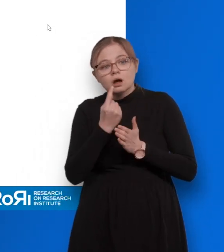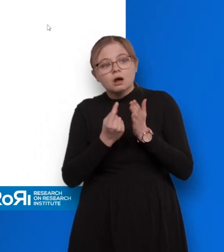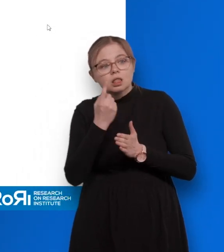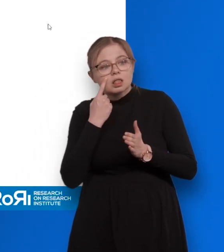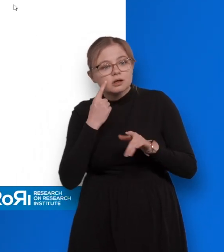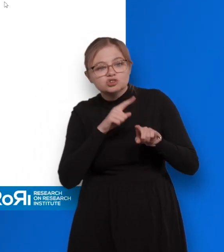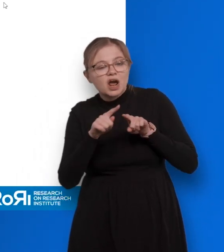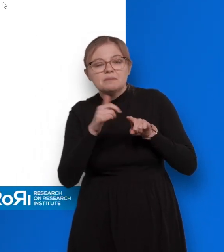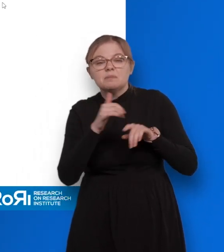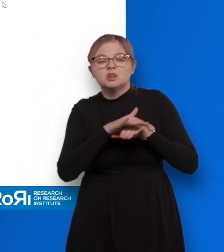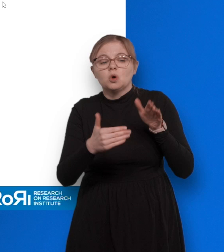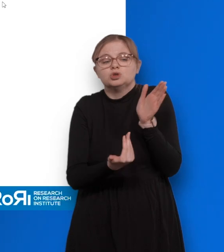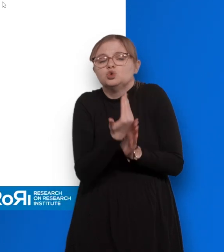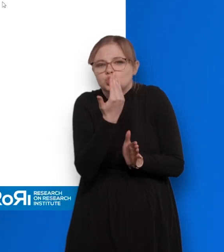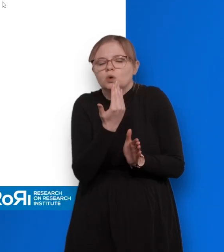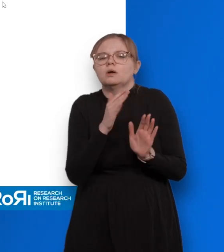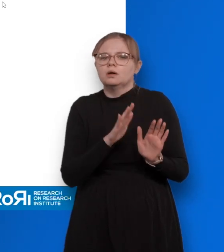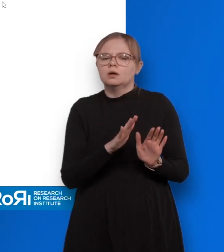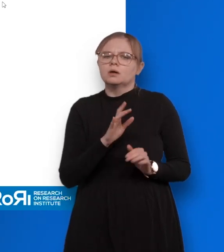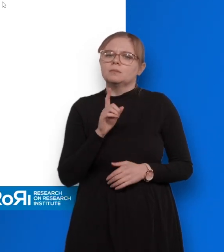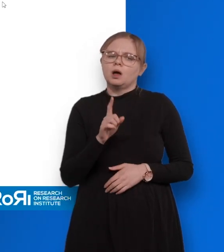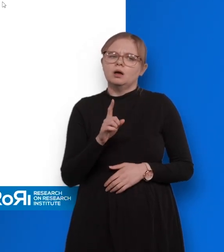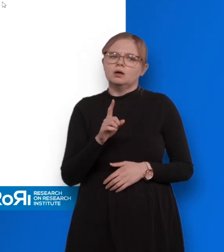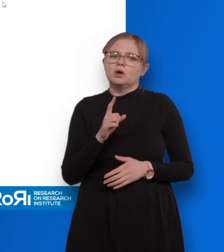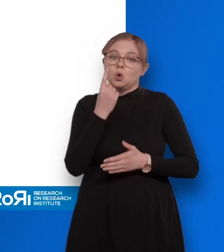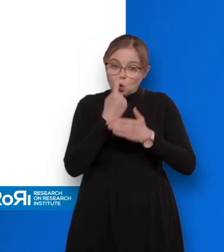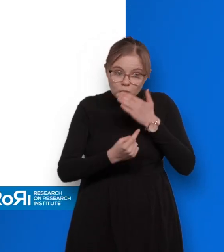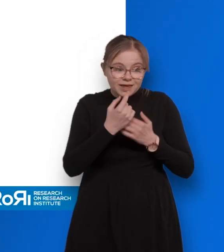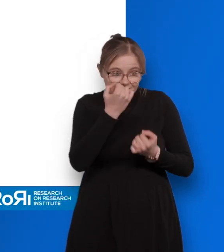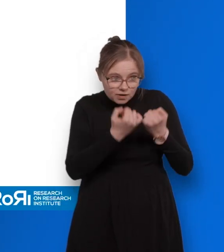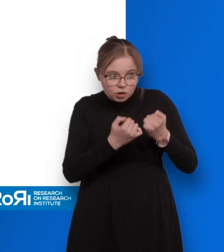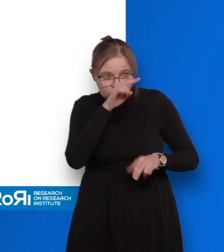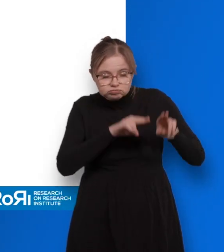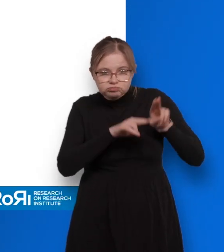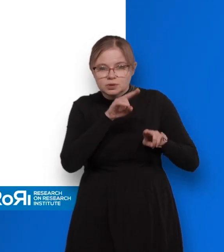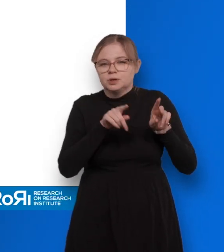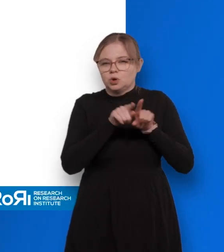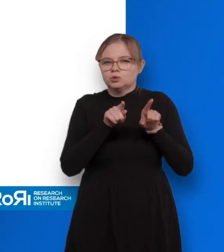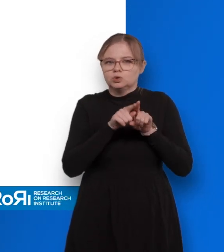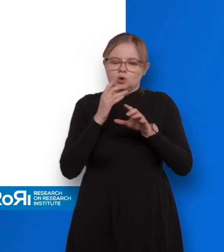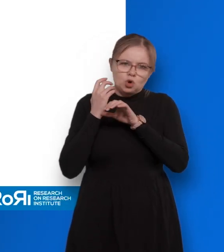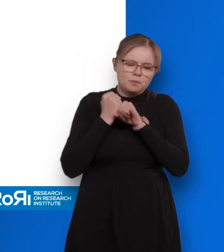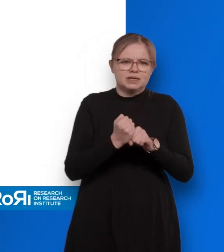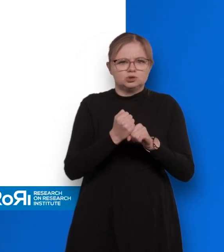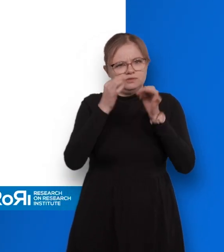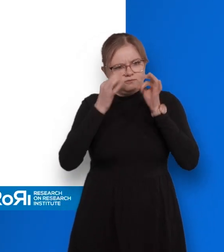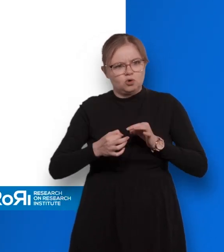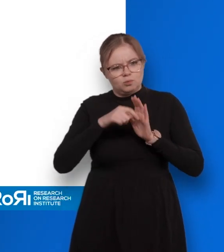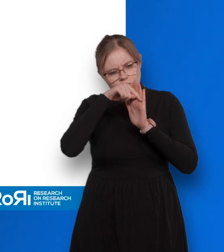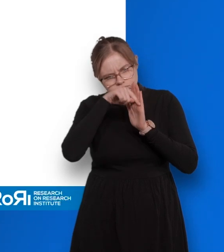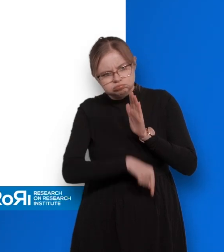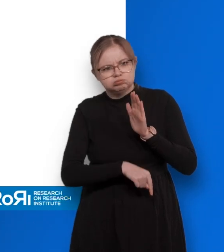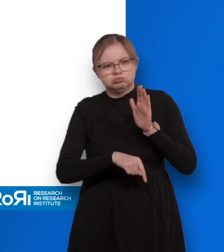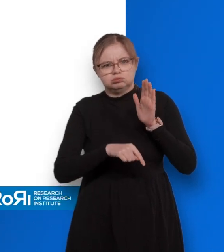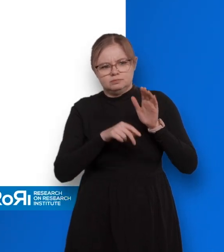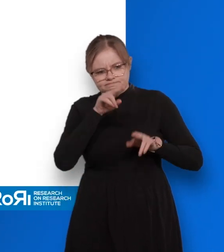though they may not necessarily new. It's not just about evaluating, but committing to formal and rigorous